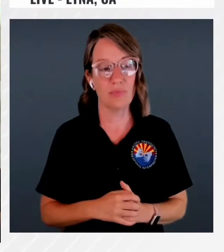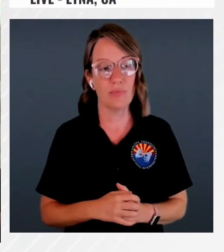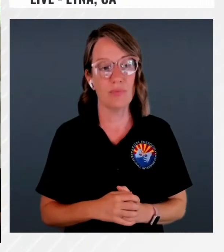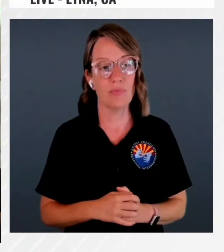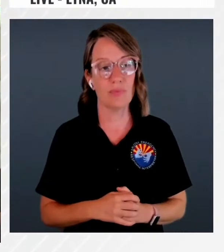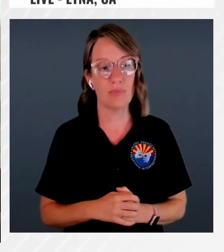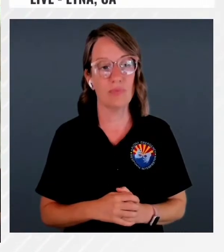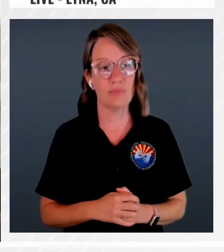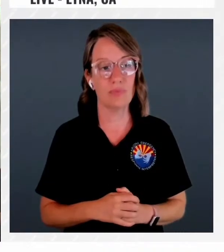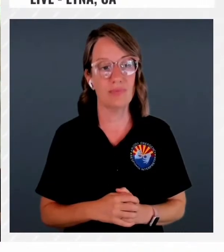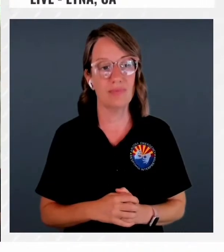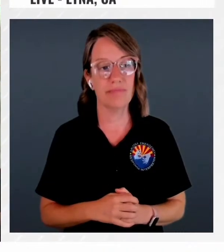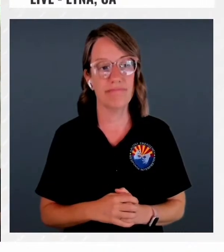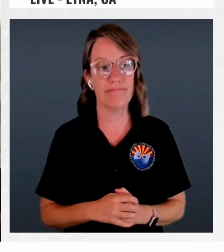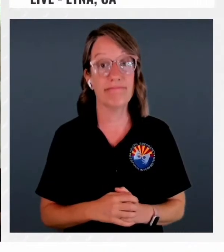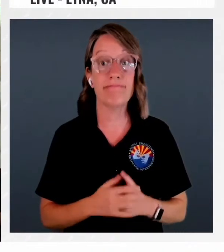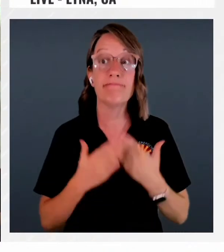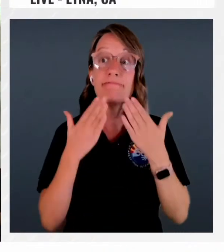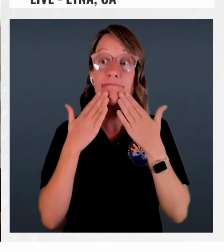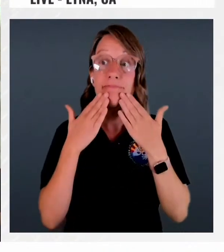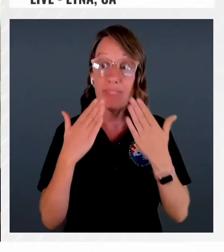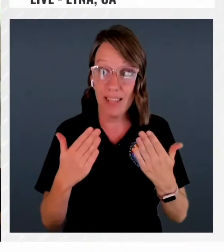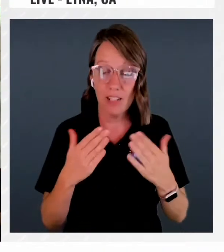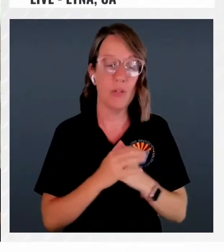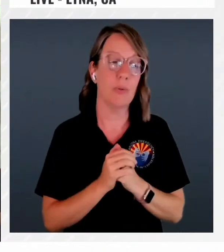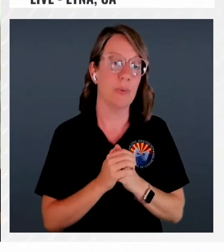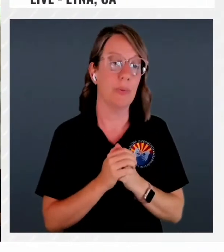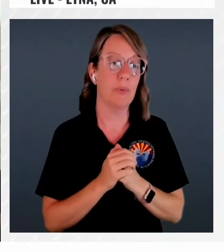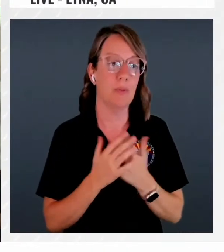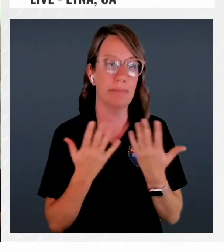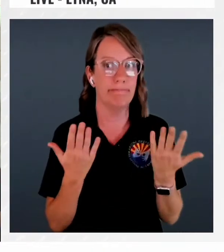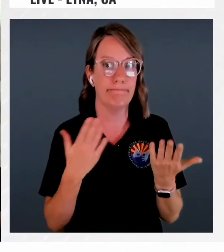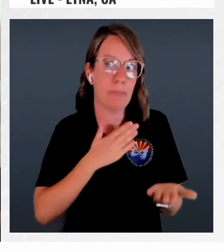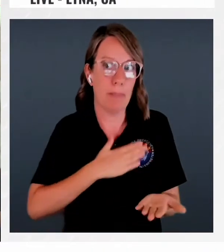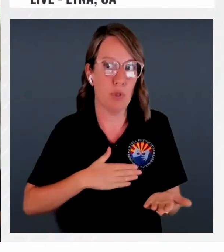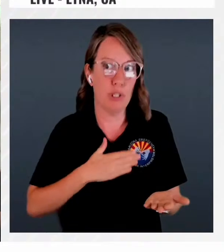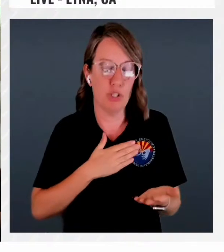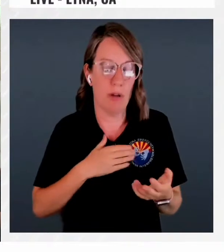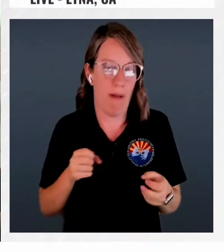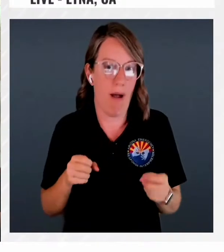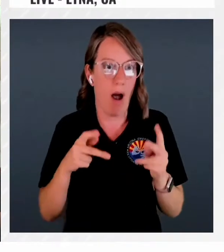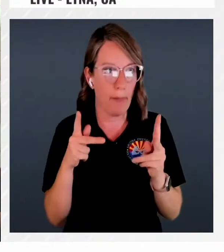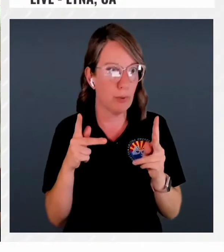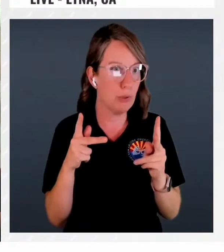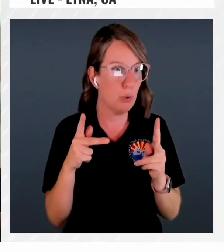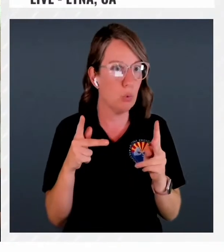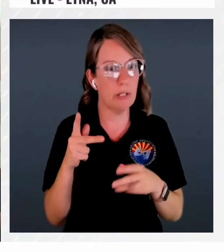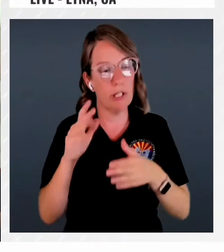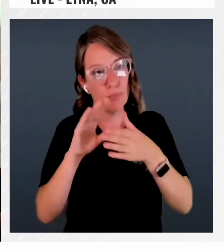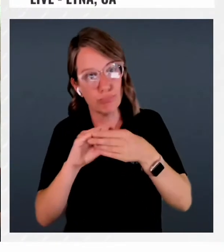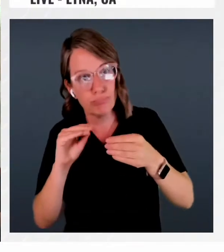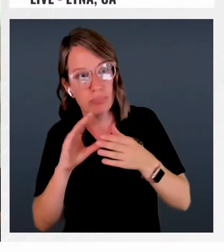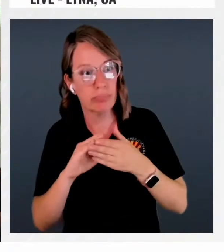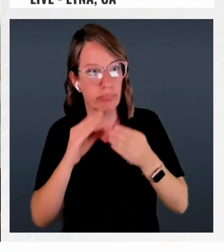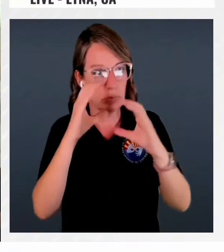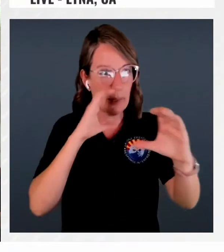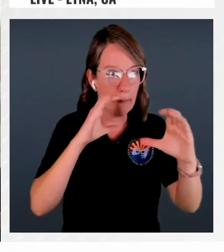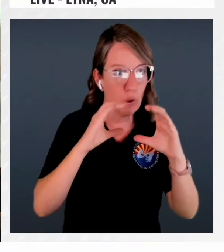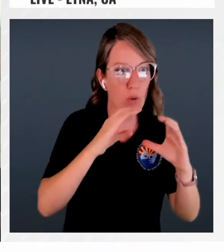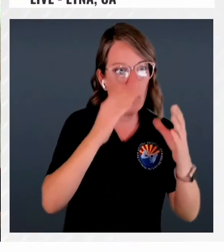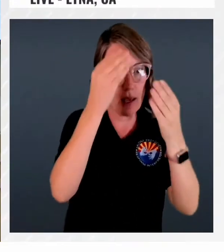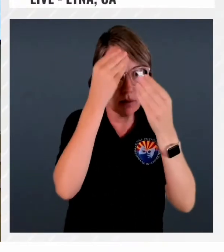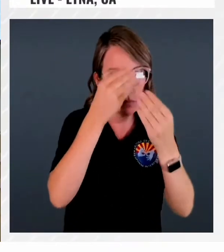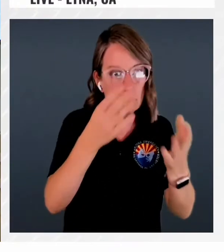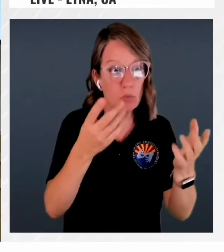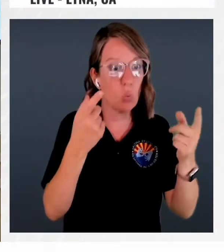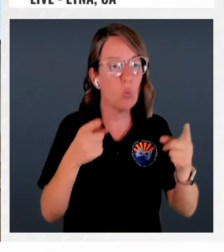Well, thank you very much. I appreciate this moment to be able to kind of communicate with you and just talk about things that are going on out in the